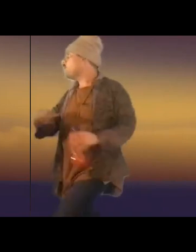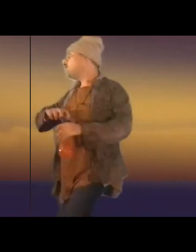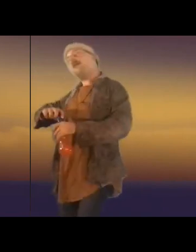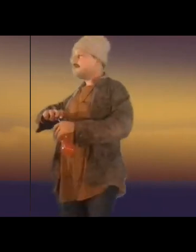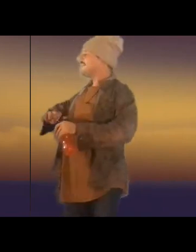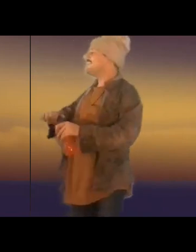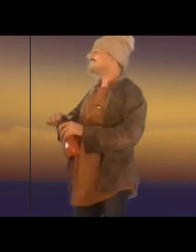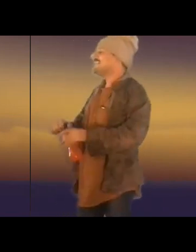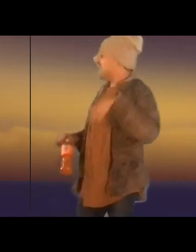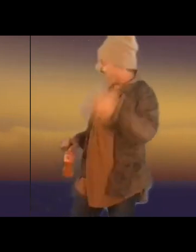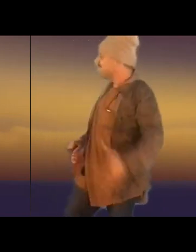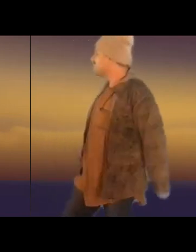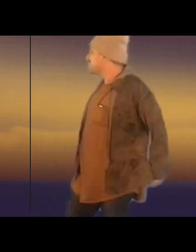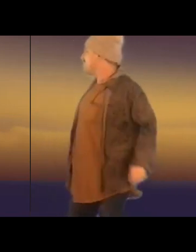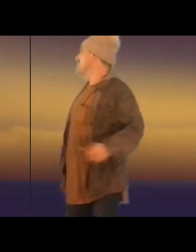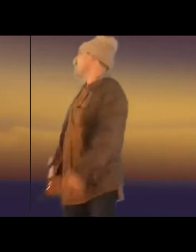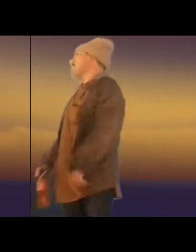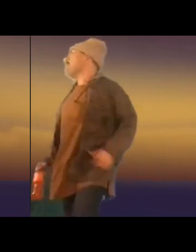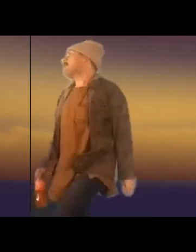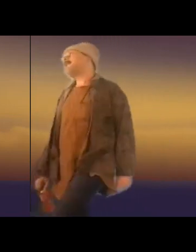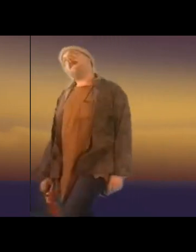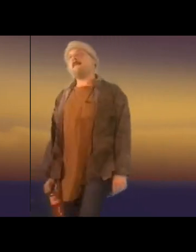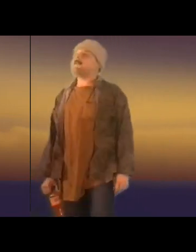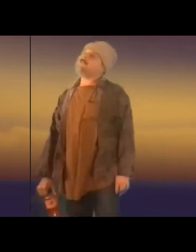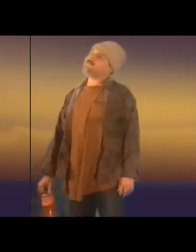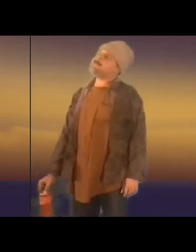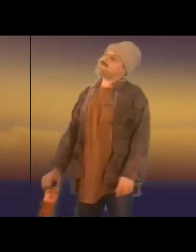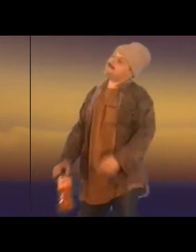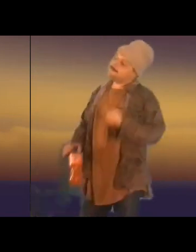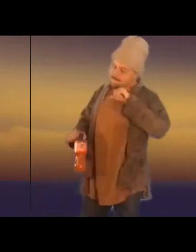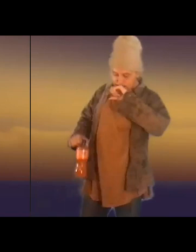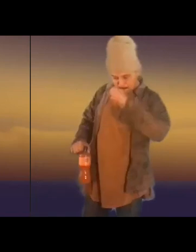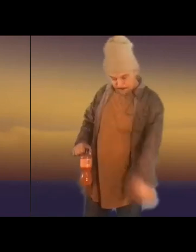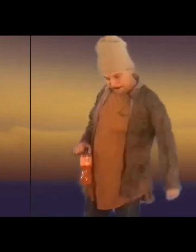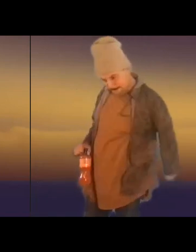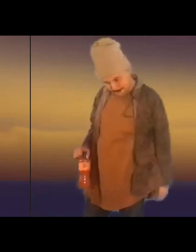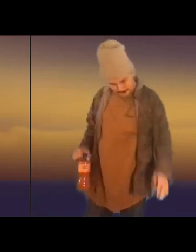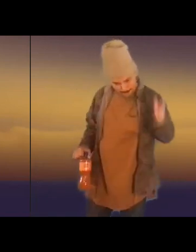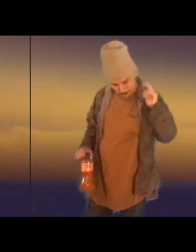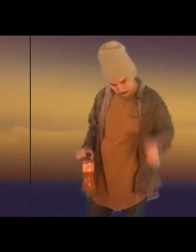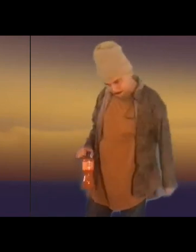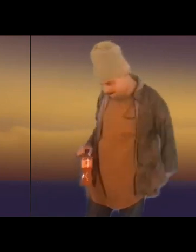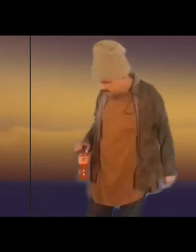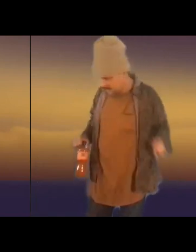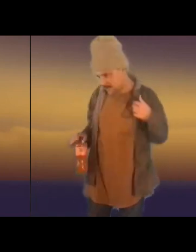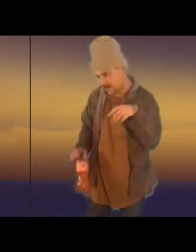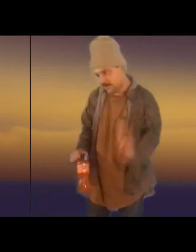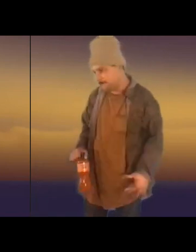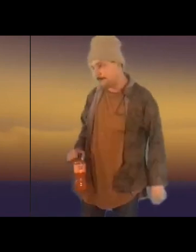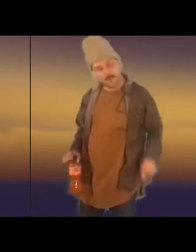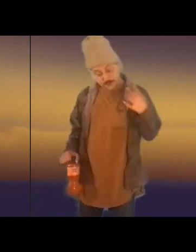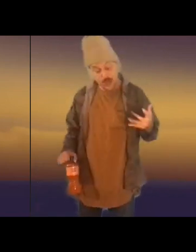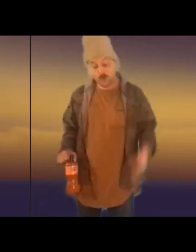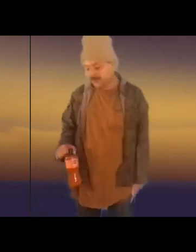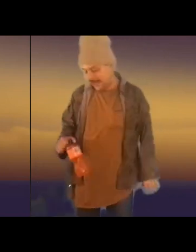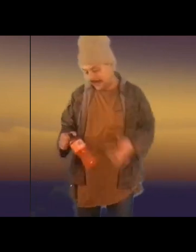You look kind of shaky. I'm good. I'm no nutritionist, but I don't think orange dye number 4 is a food